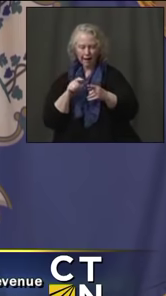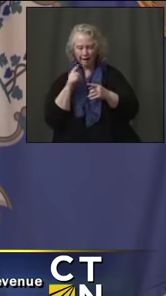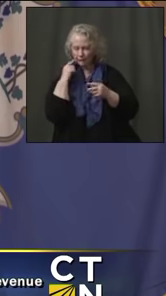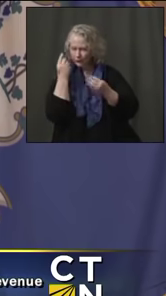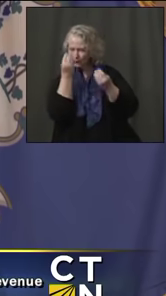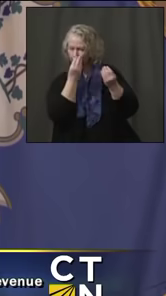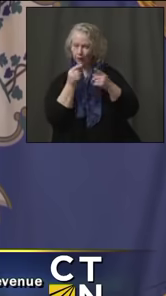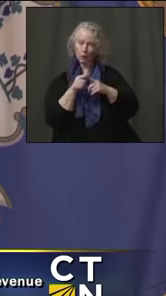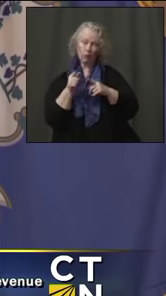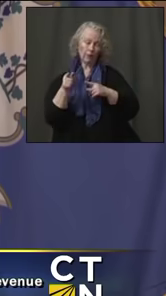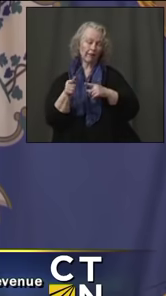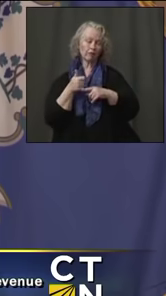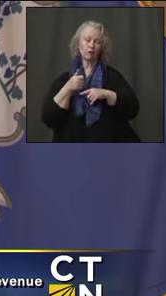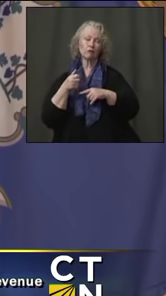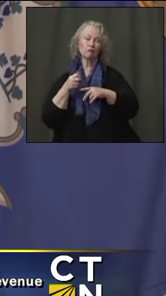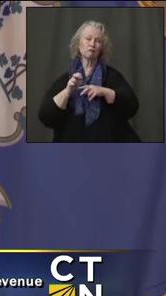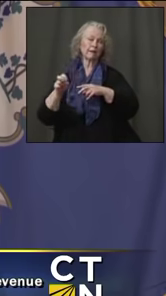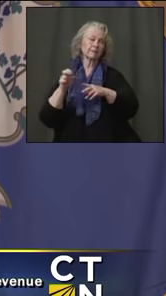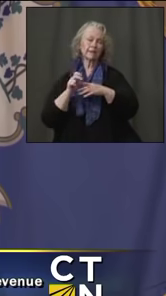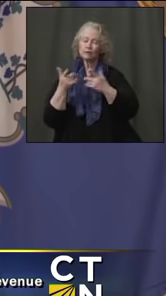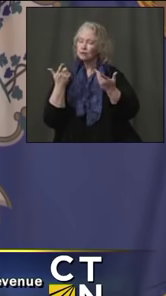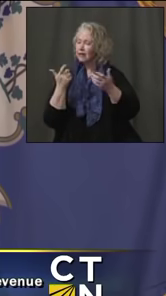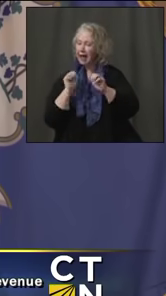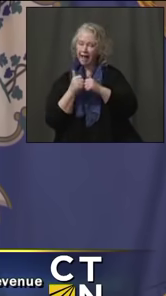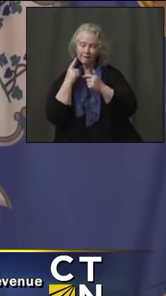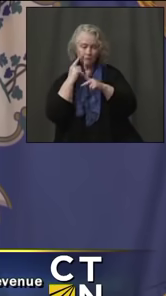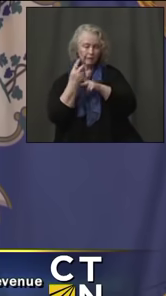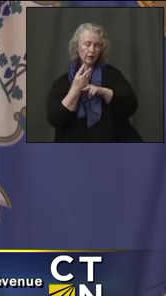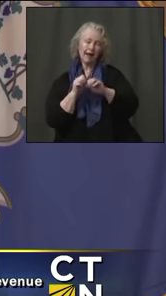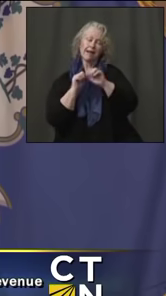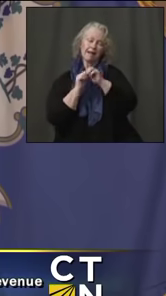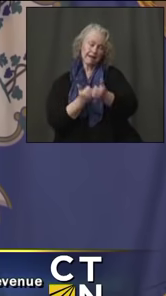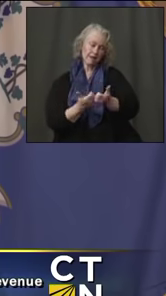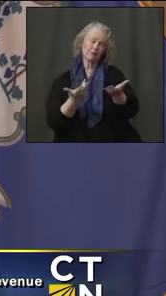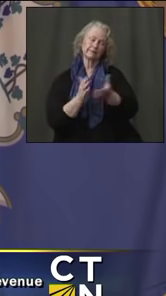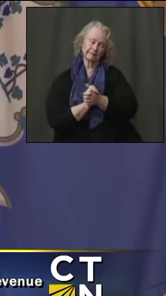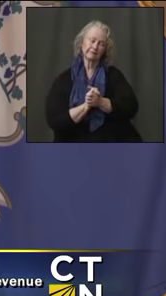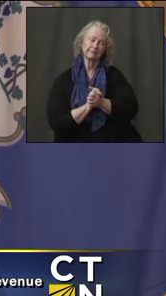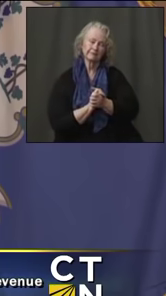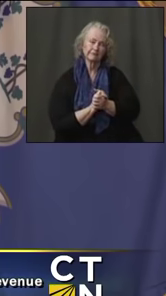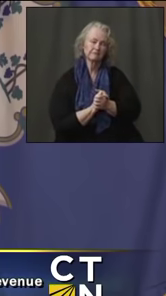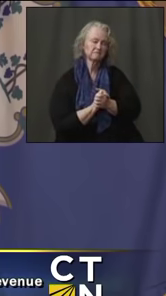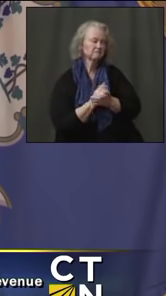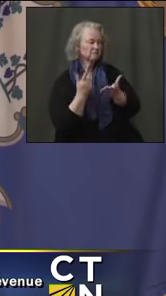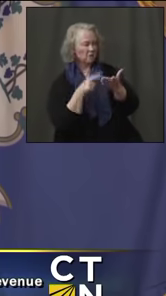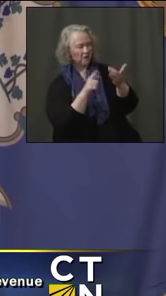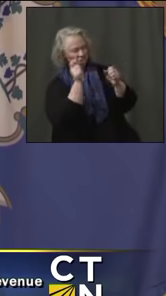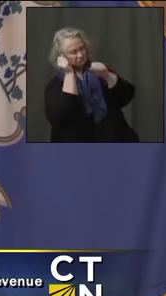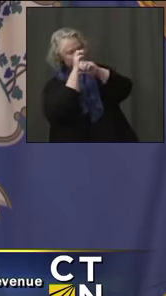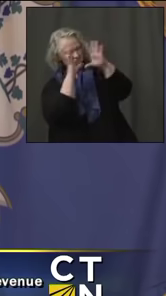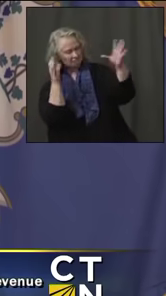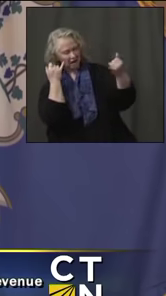chairs to come up with some alternatives, but we gotta solve it. What do you envision those being,